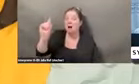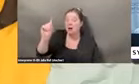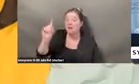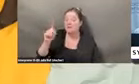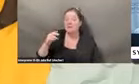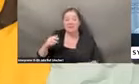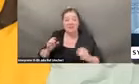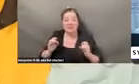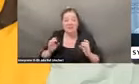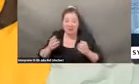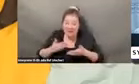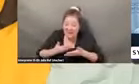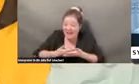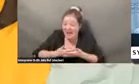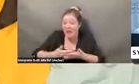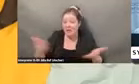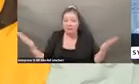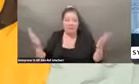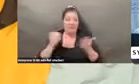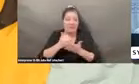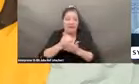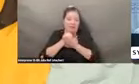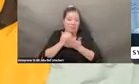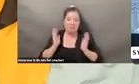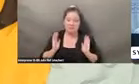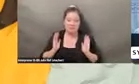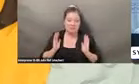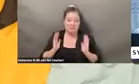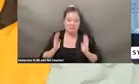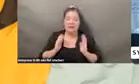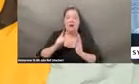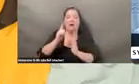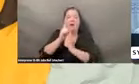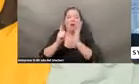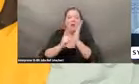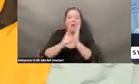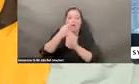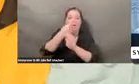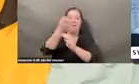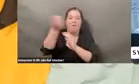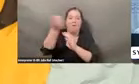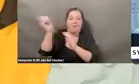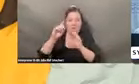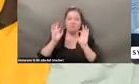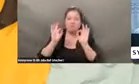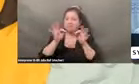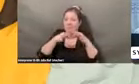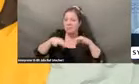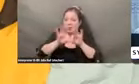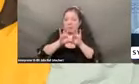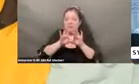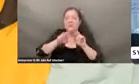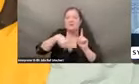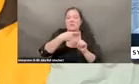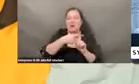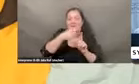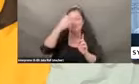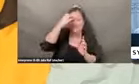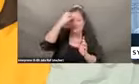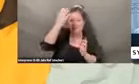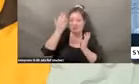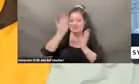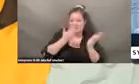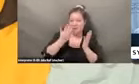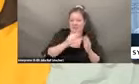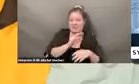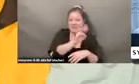really from the public sector bodies, because they say we need to understand what the problems are, even if it's the responsibility of